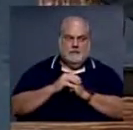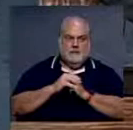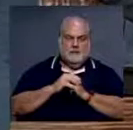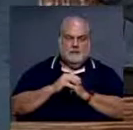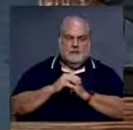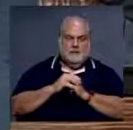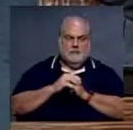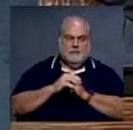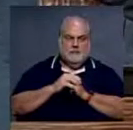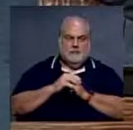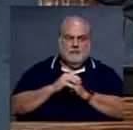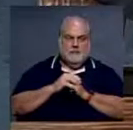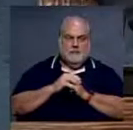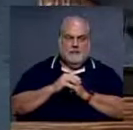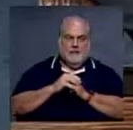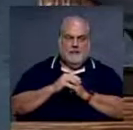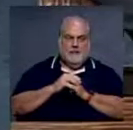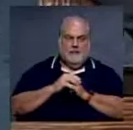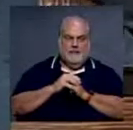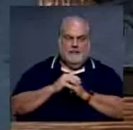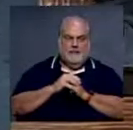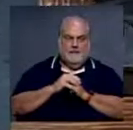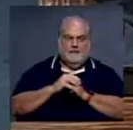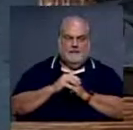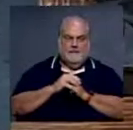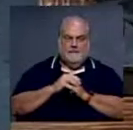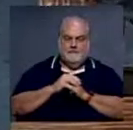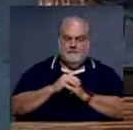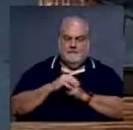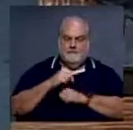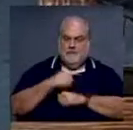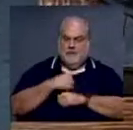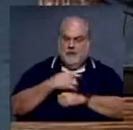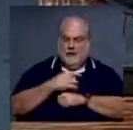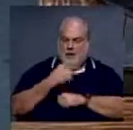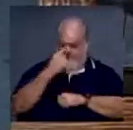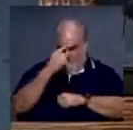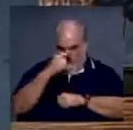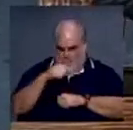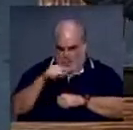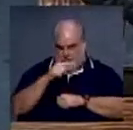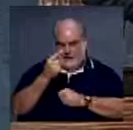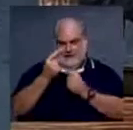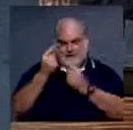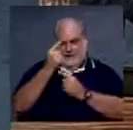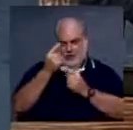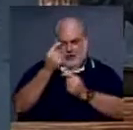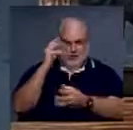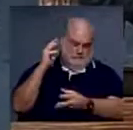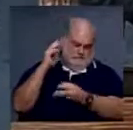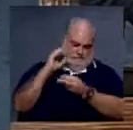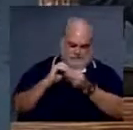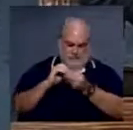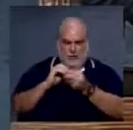But again, I would just like for you guys to consider what I've said and